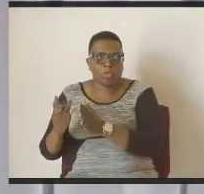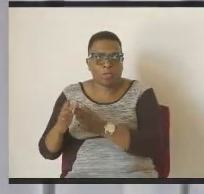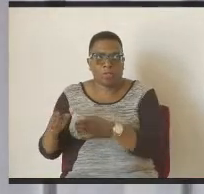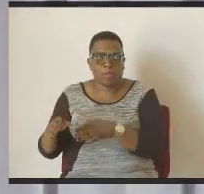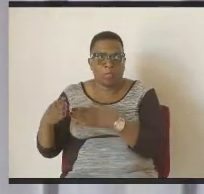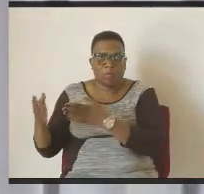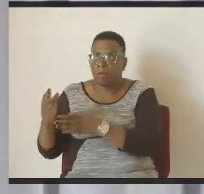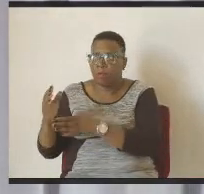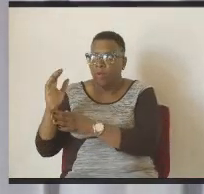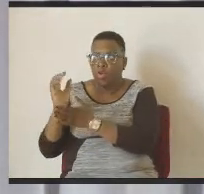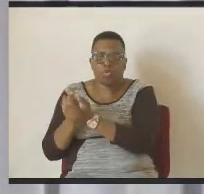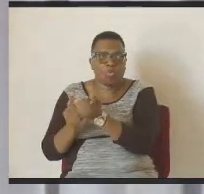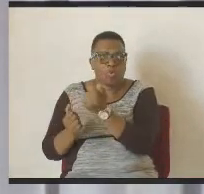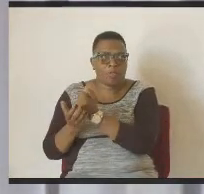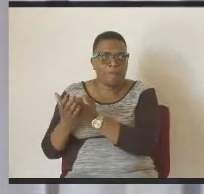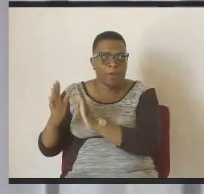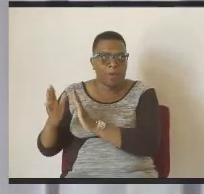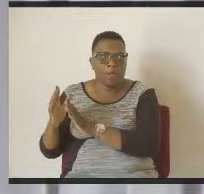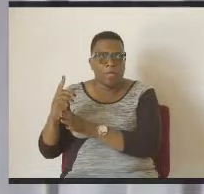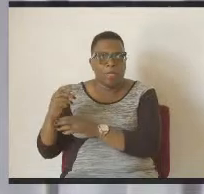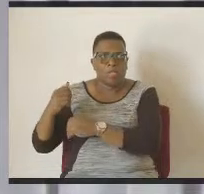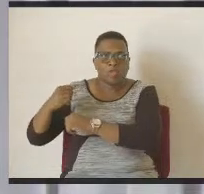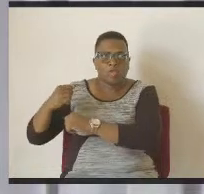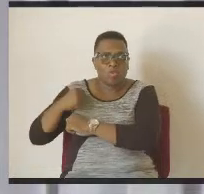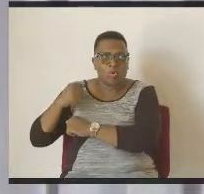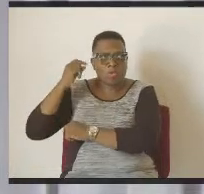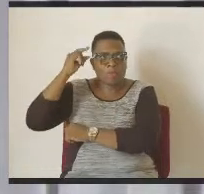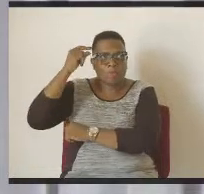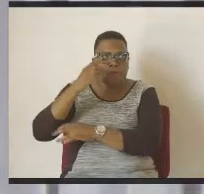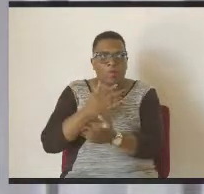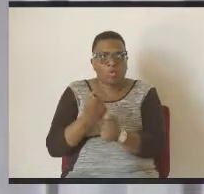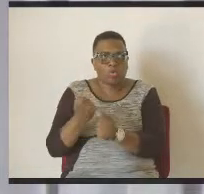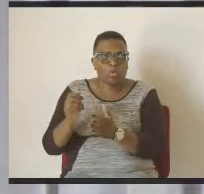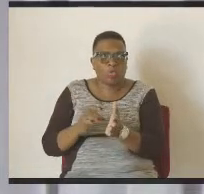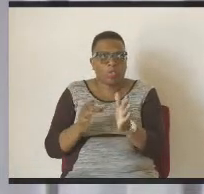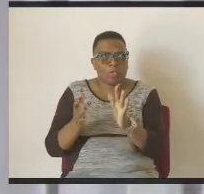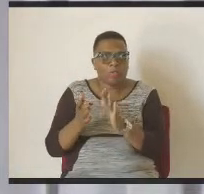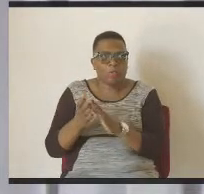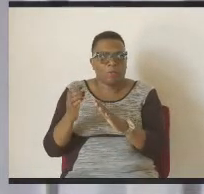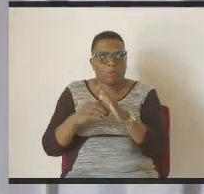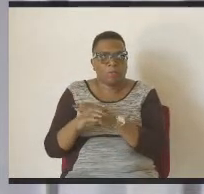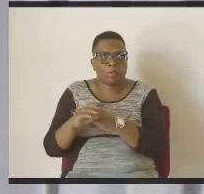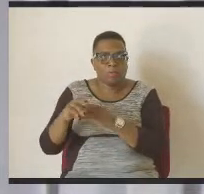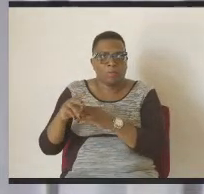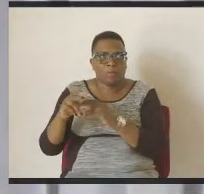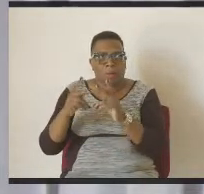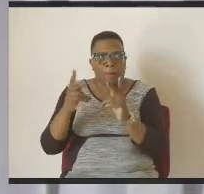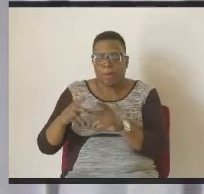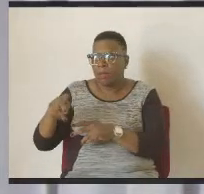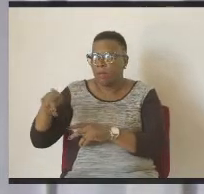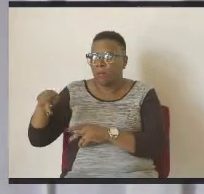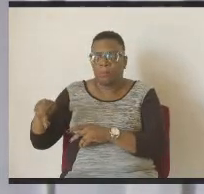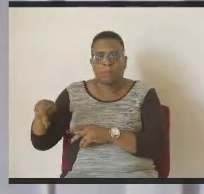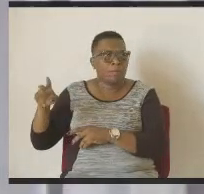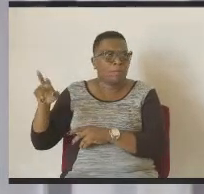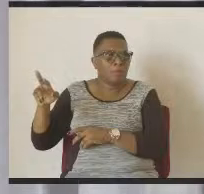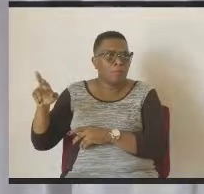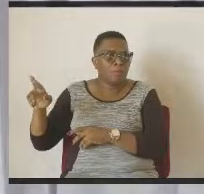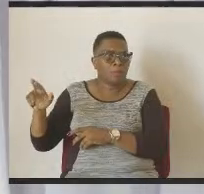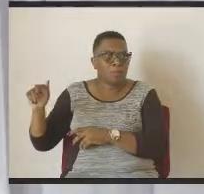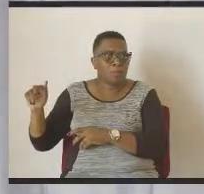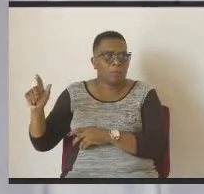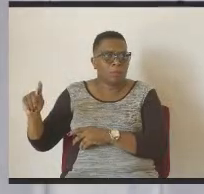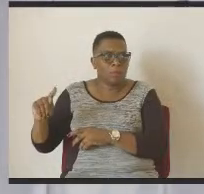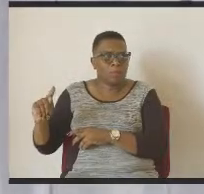crucified. Then the soldiers of the governor took Jesus into the praetorium and gathered the whole